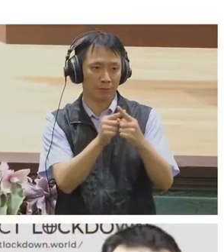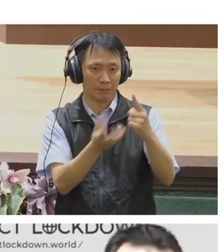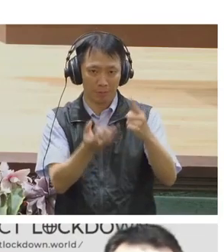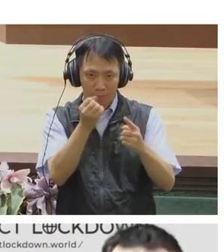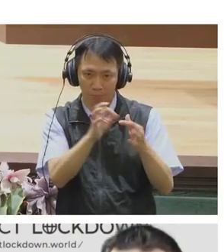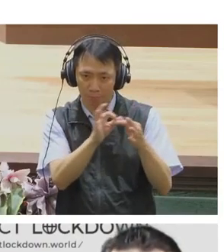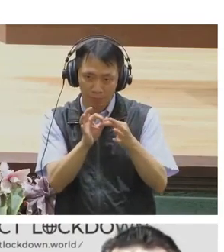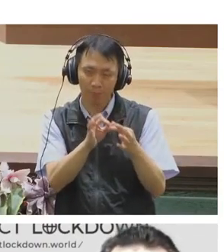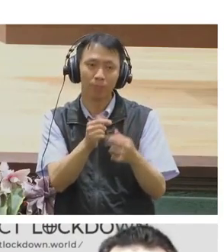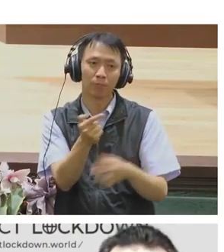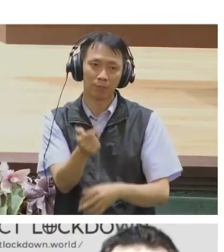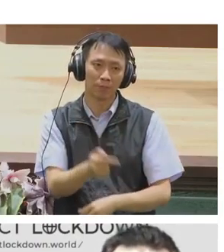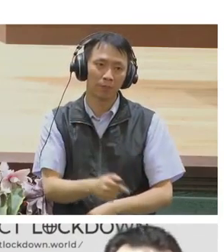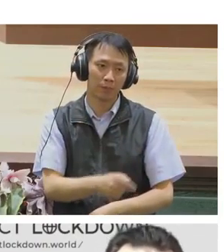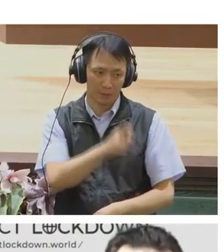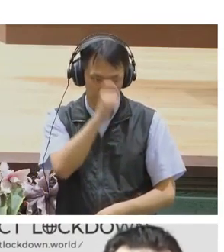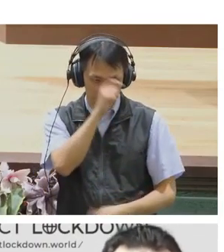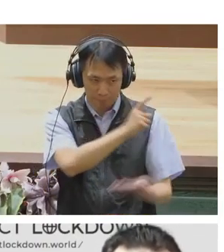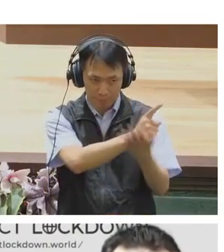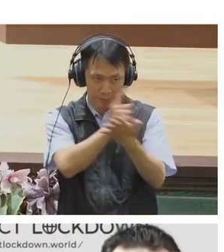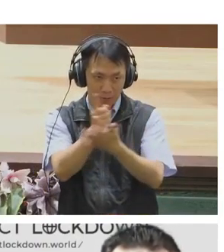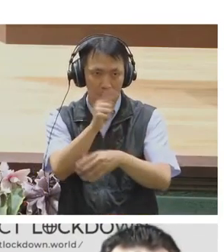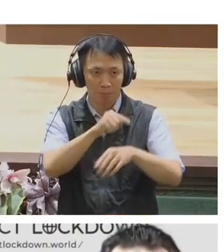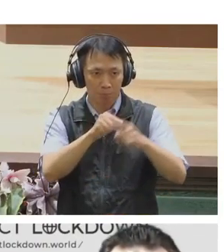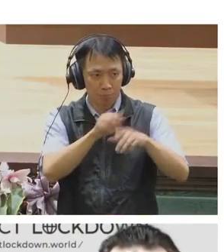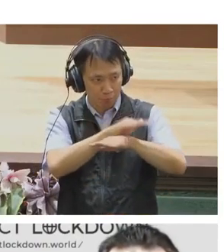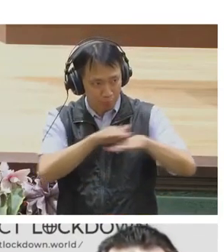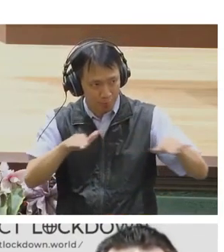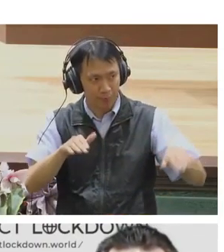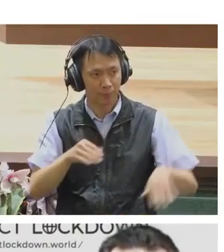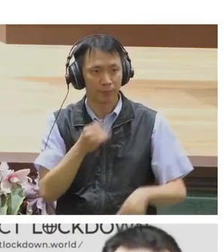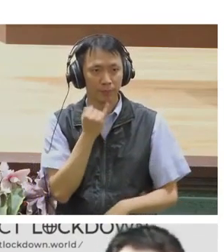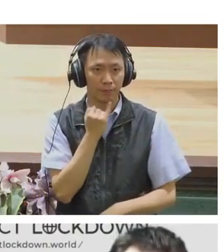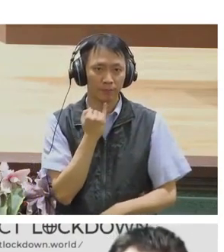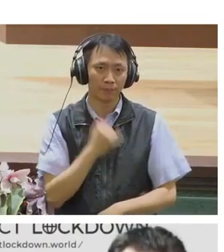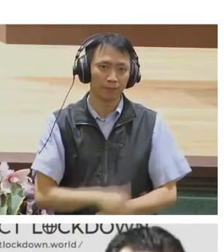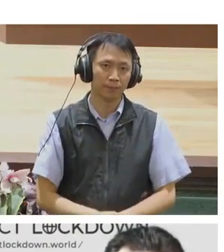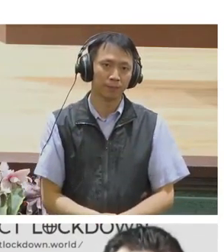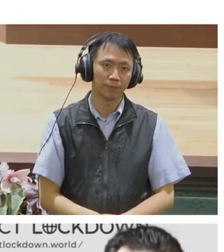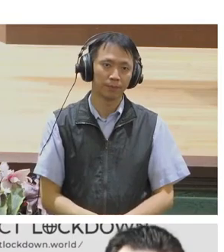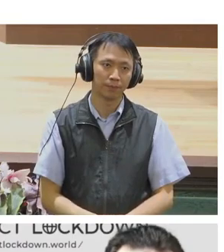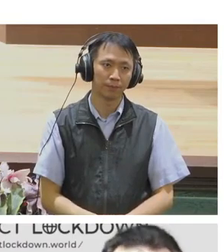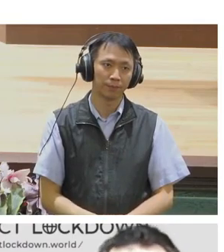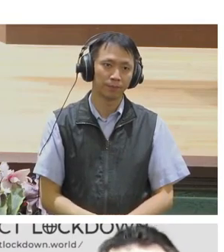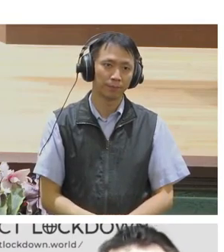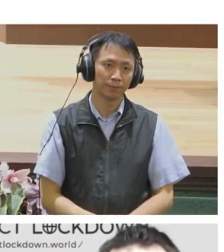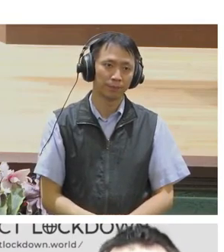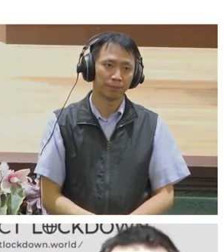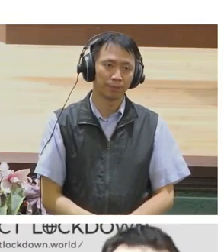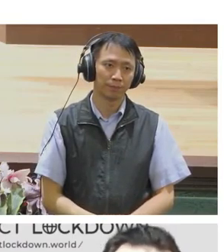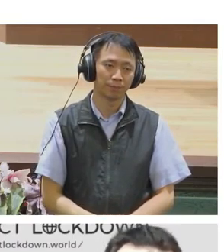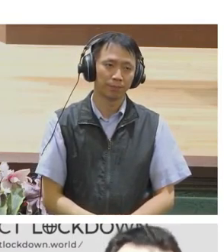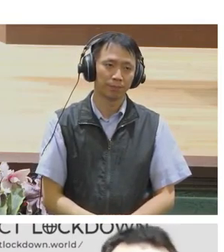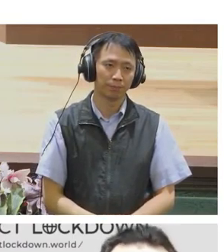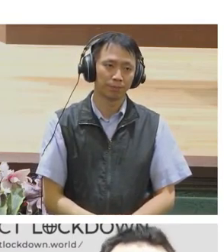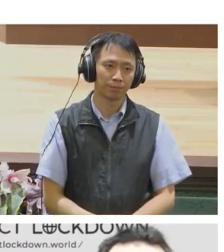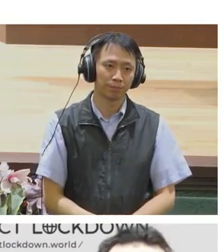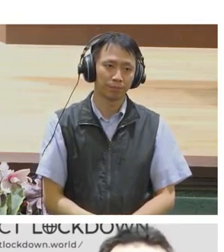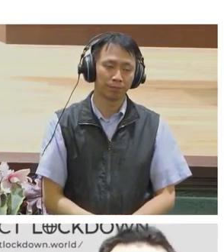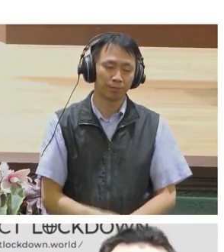are okay, you know, making sure that everybody's doing fine. And the way we want to do that is by